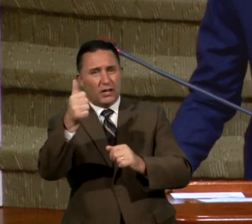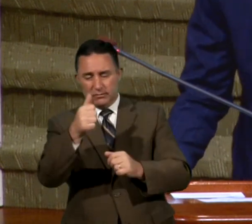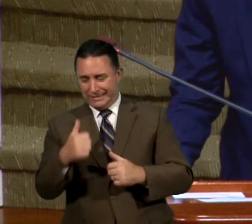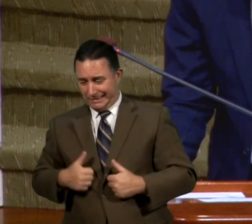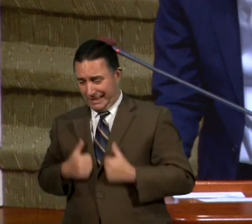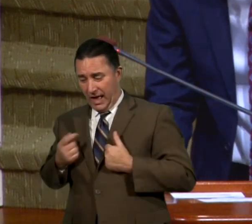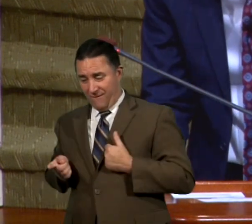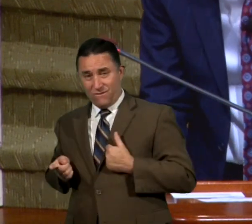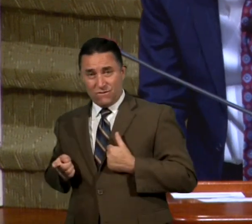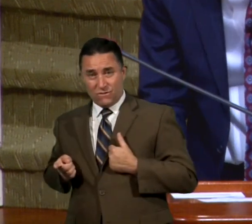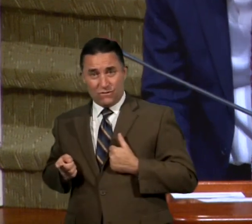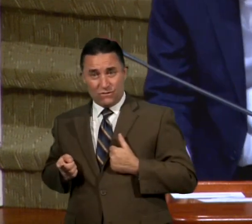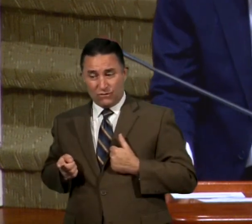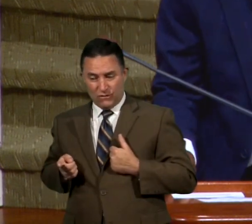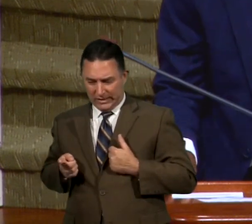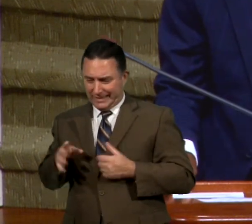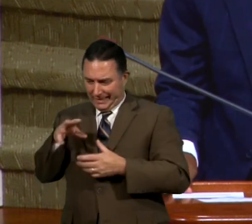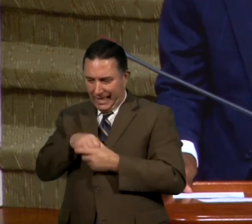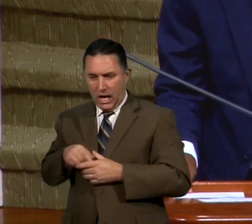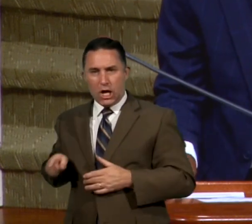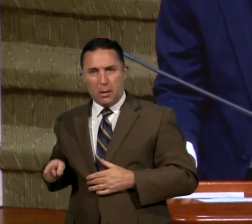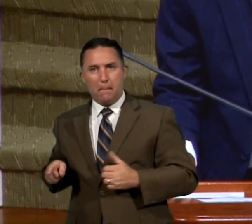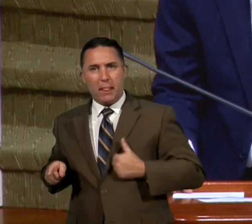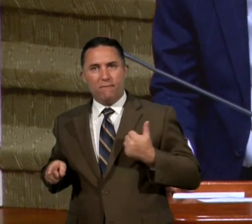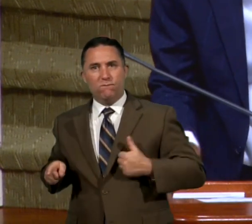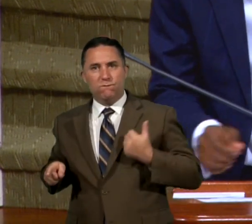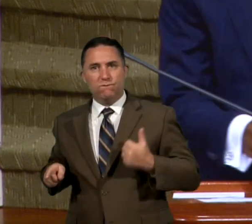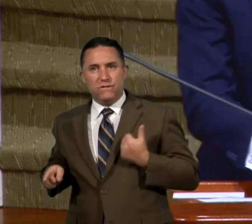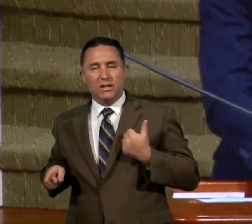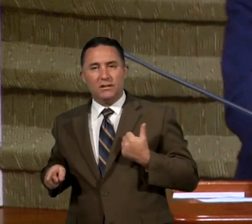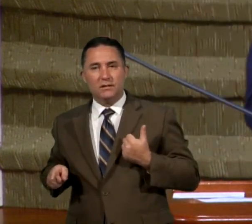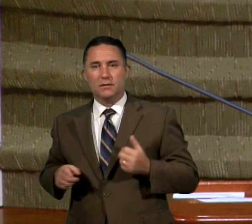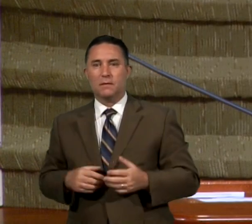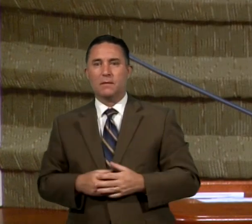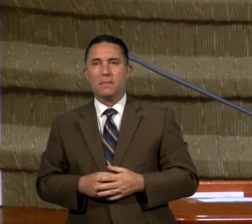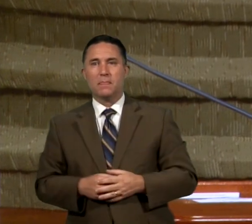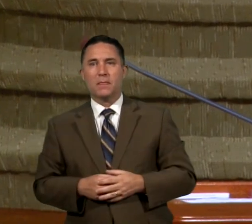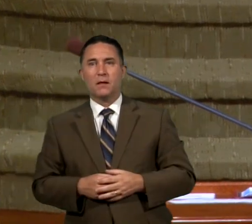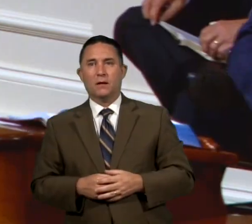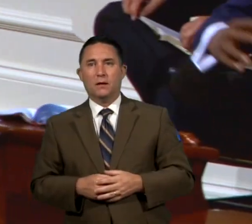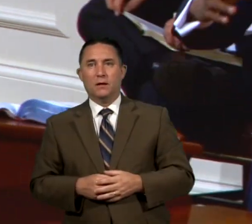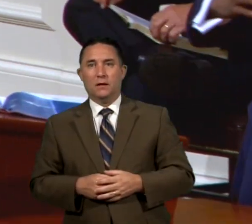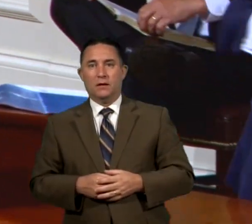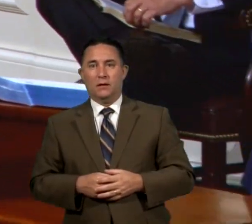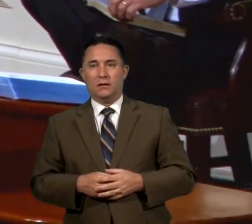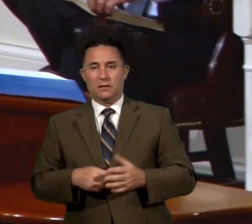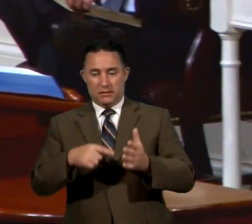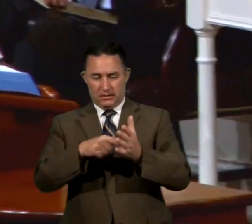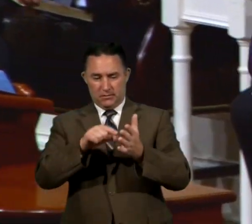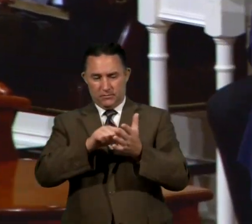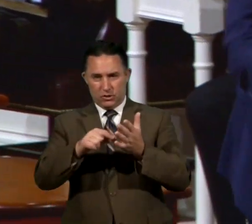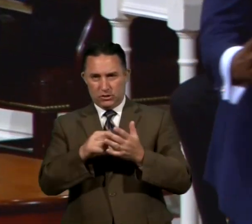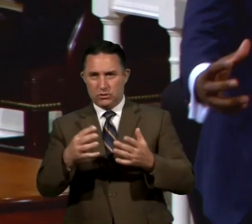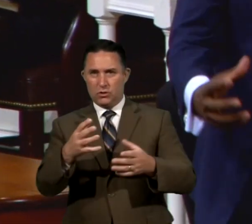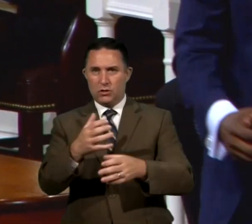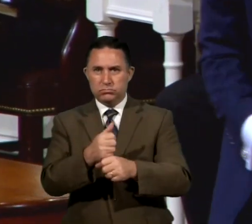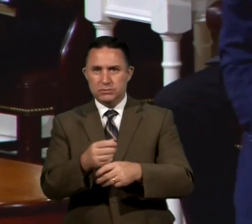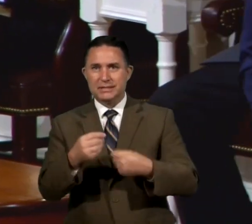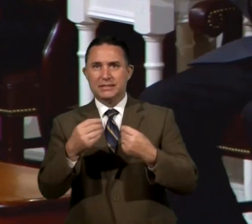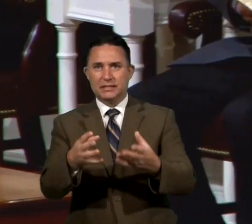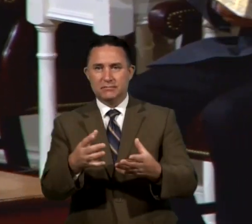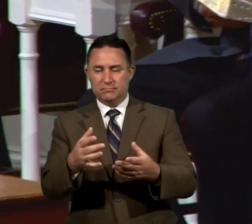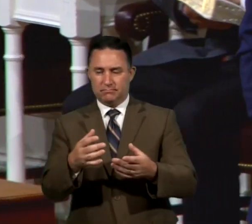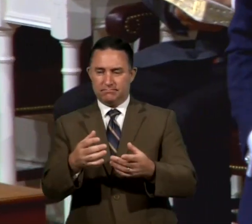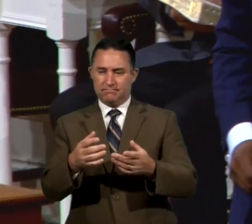his life is in him. I guess if I could take this text and sum it up and give you a